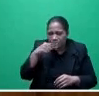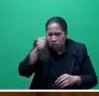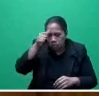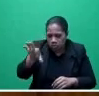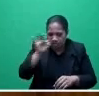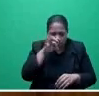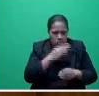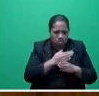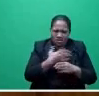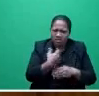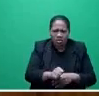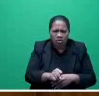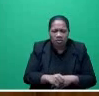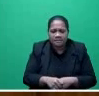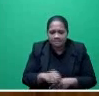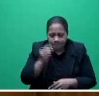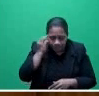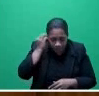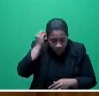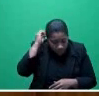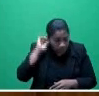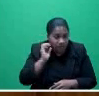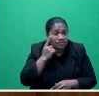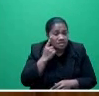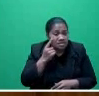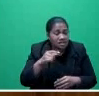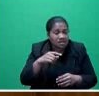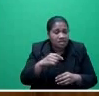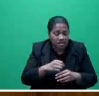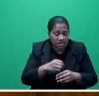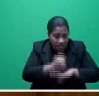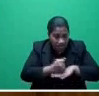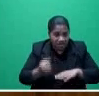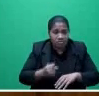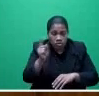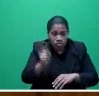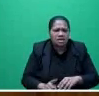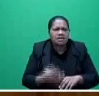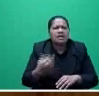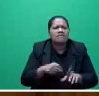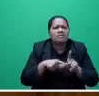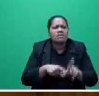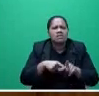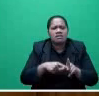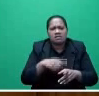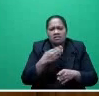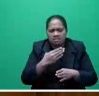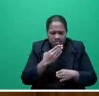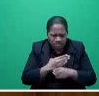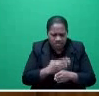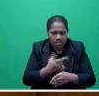agencies today, you see so many young employed because these young Fijians and their hard work matters to this